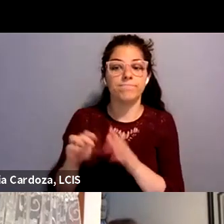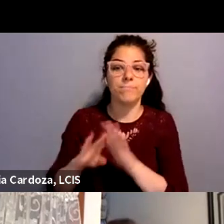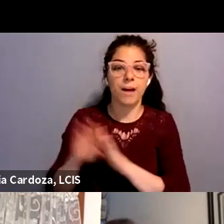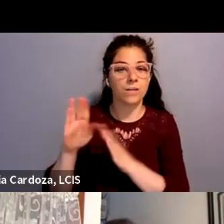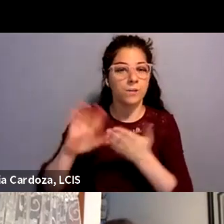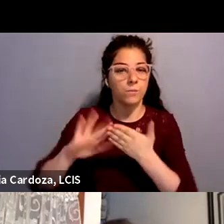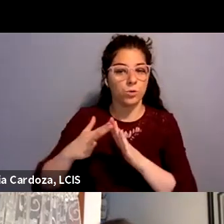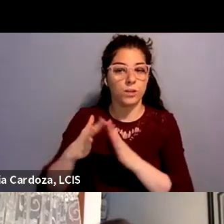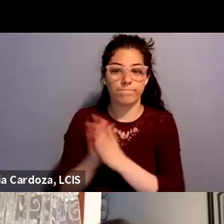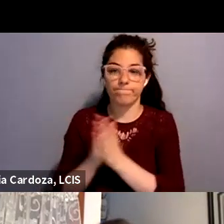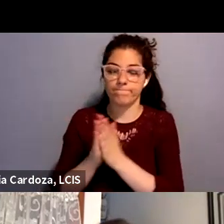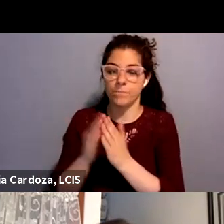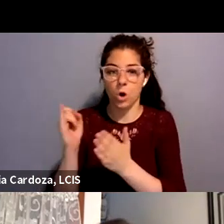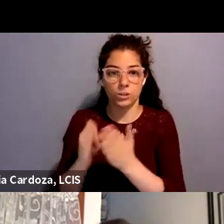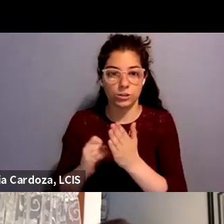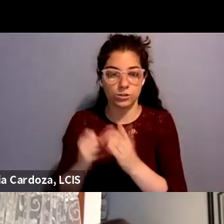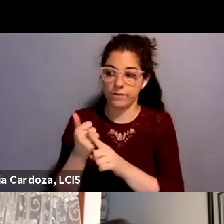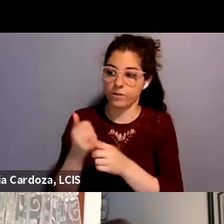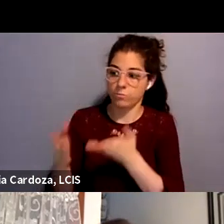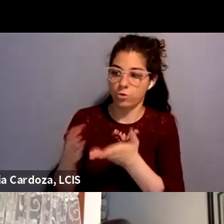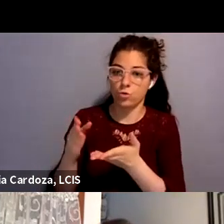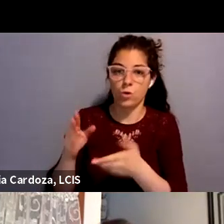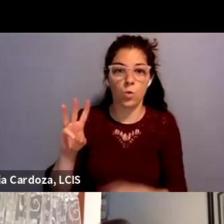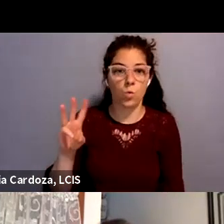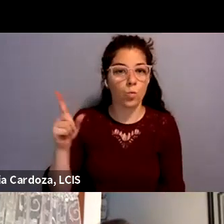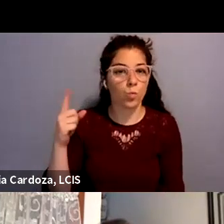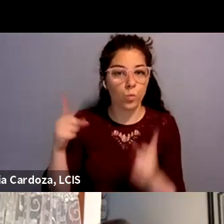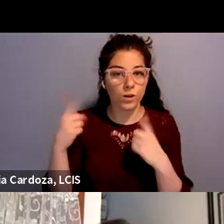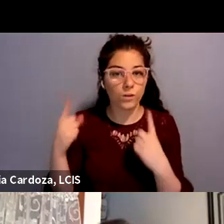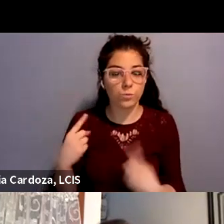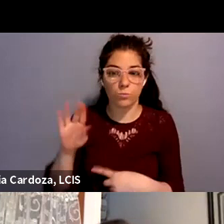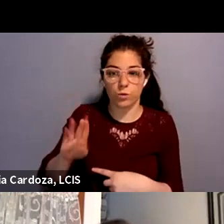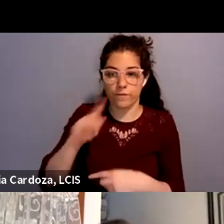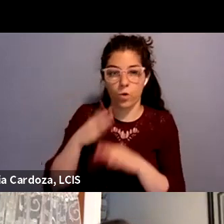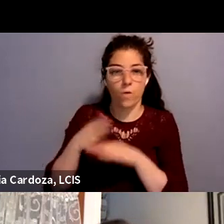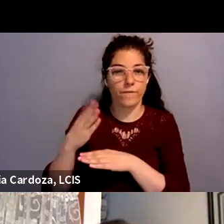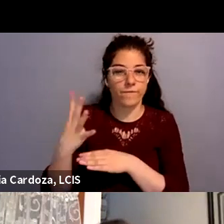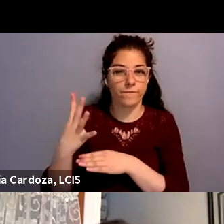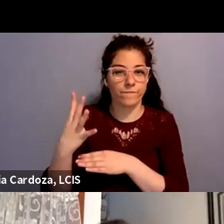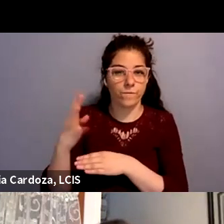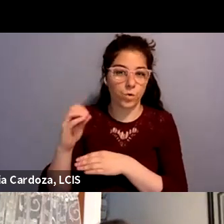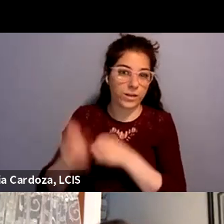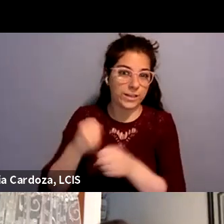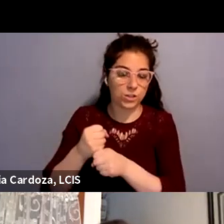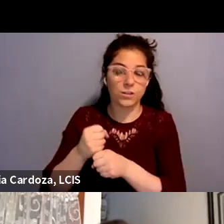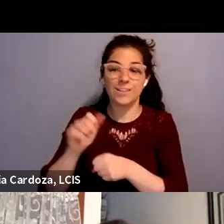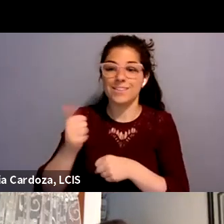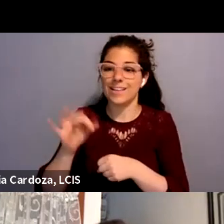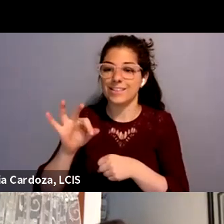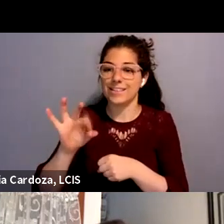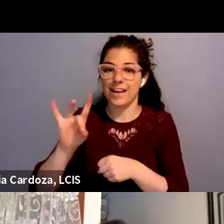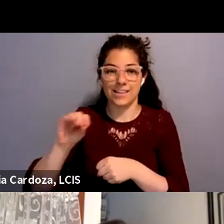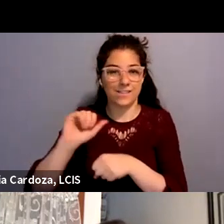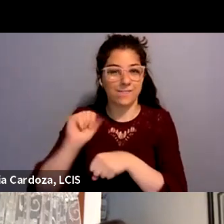arts and education who served her community of Williamsburg, Brooklyn for over four decades. In 1980, she founded the Williamsburg Art